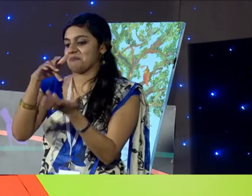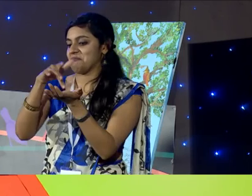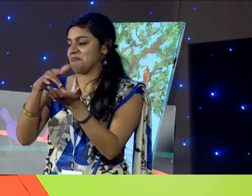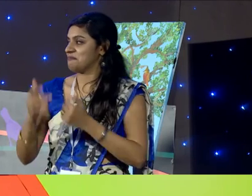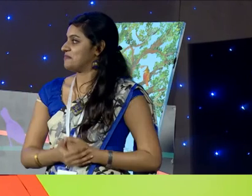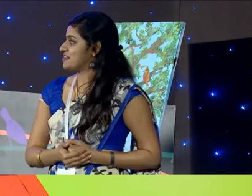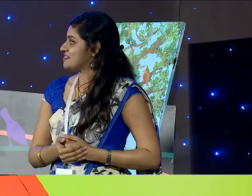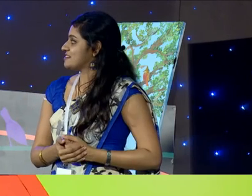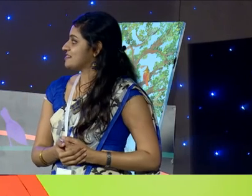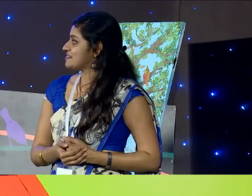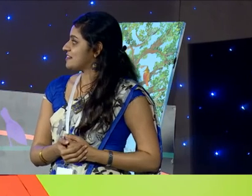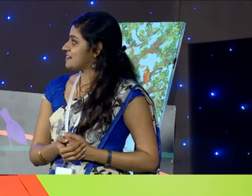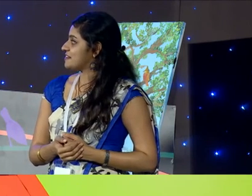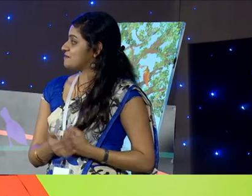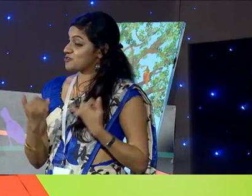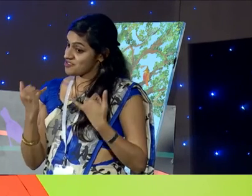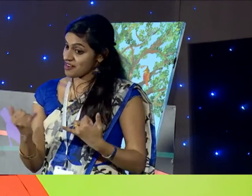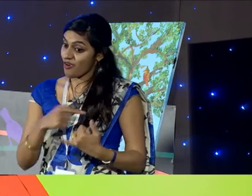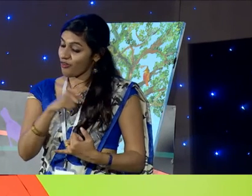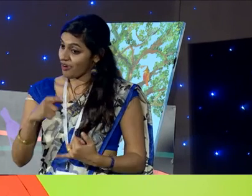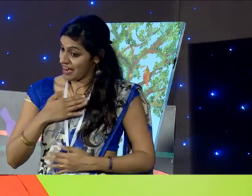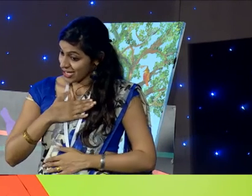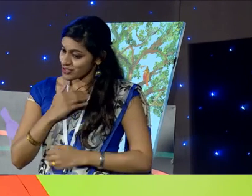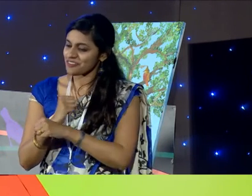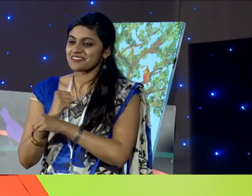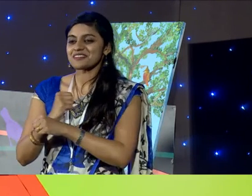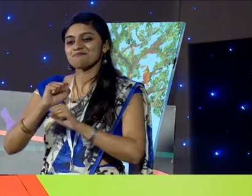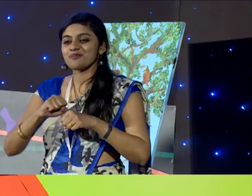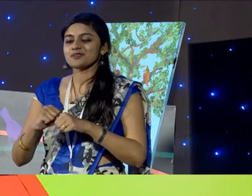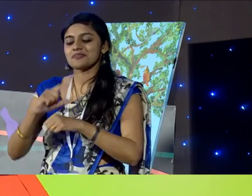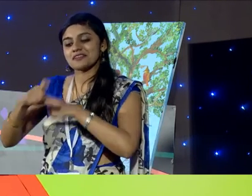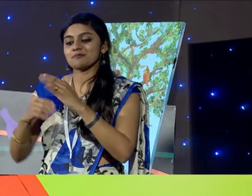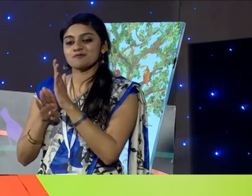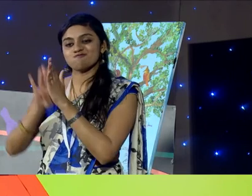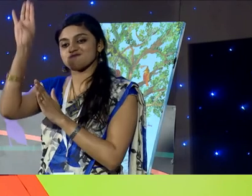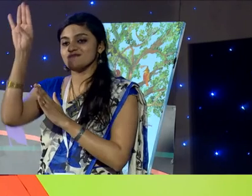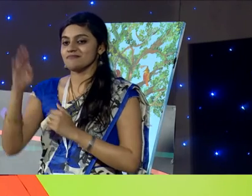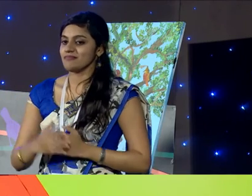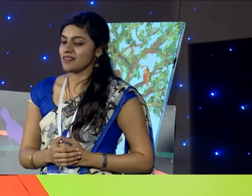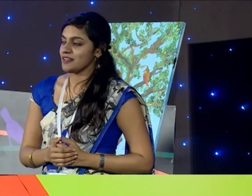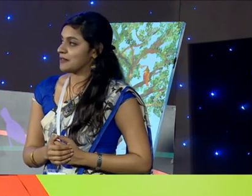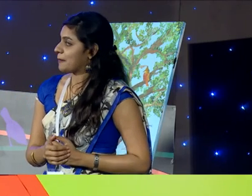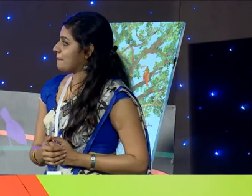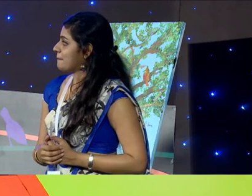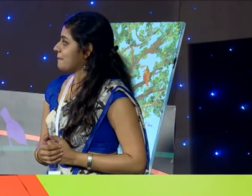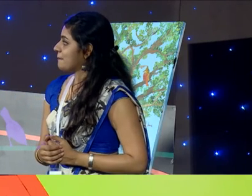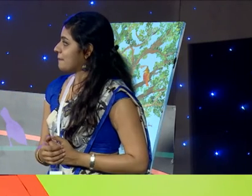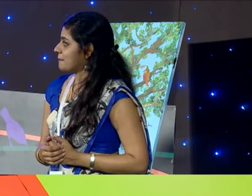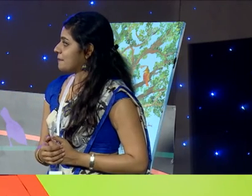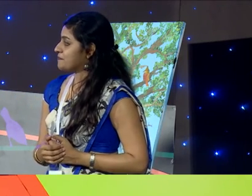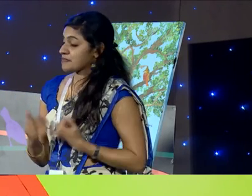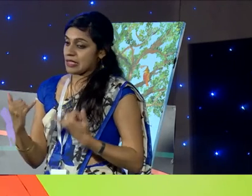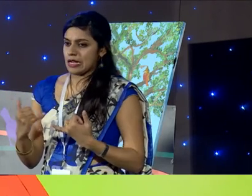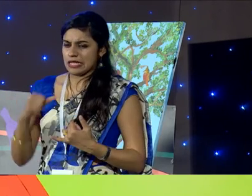higher engagement, this has led to higher productivity and lower attrition. I'll give you an example, that in the Indian hotel space, average attrition every year is